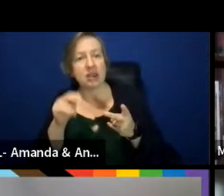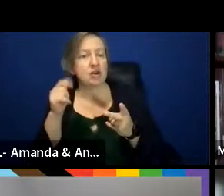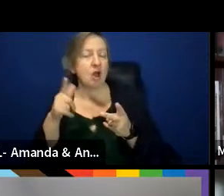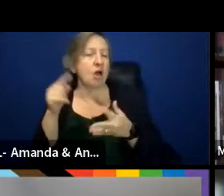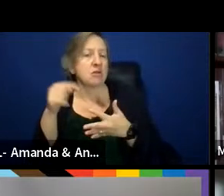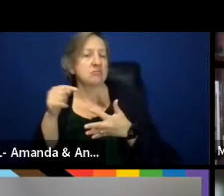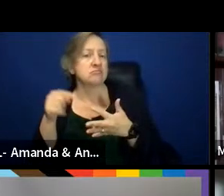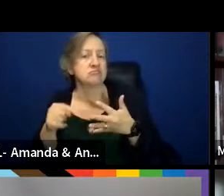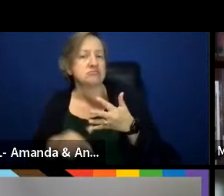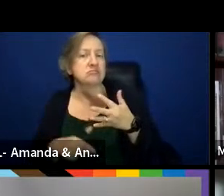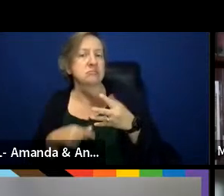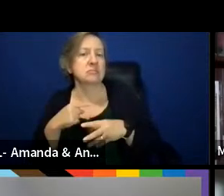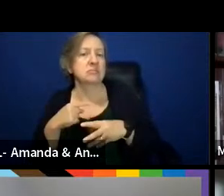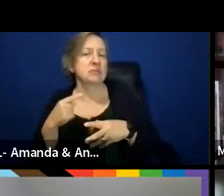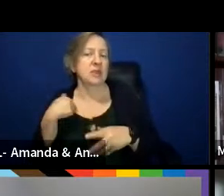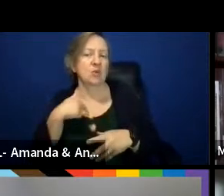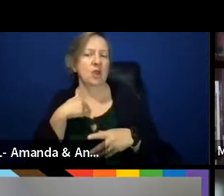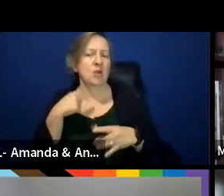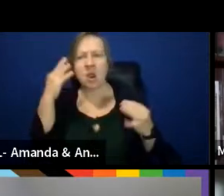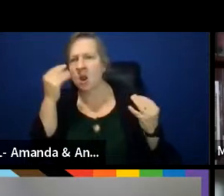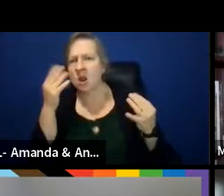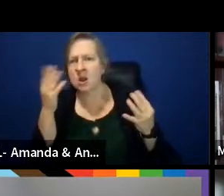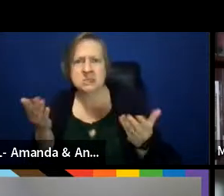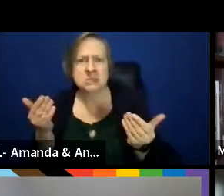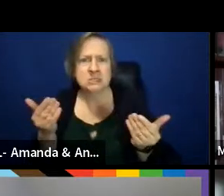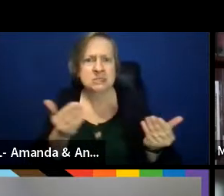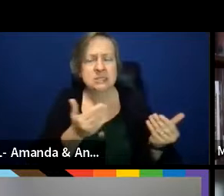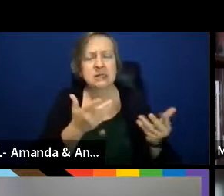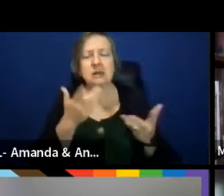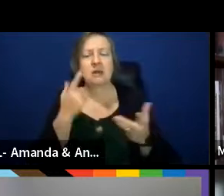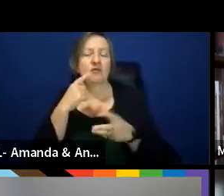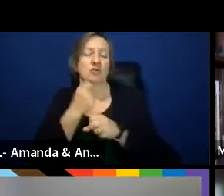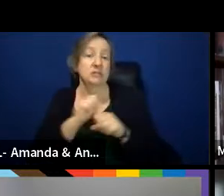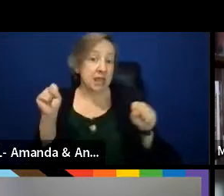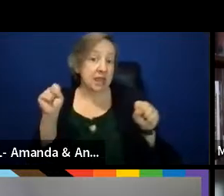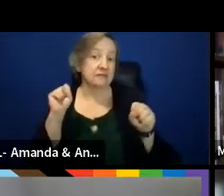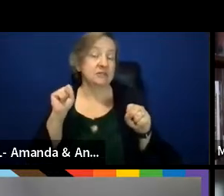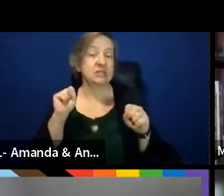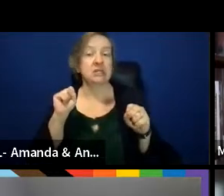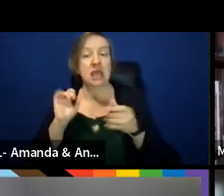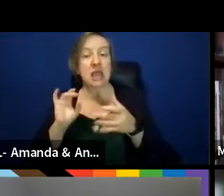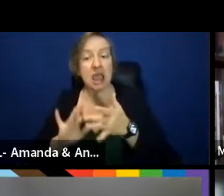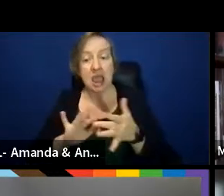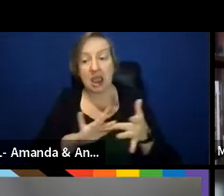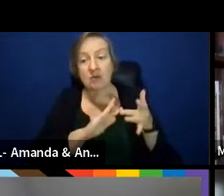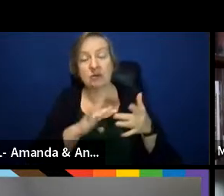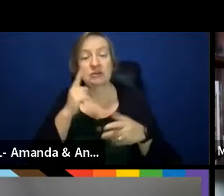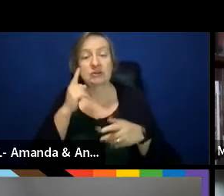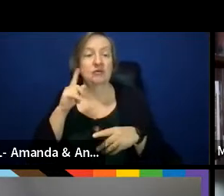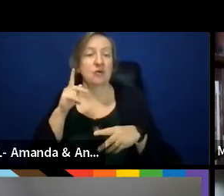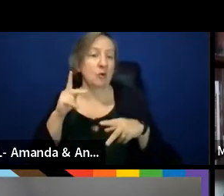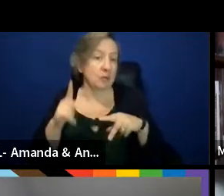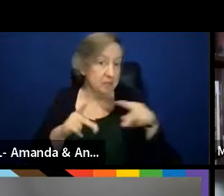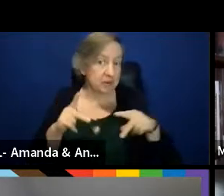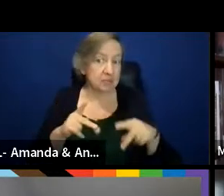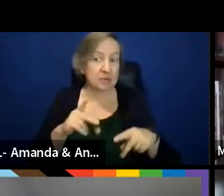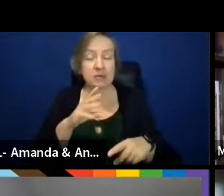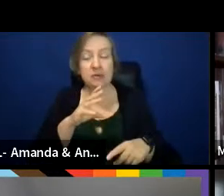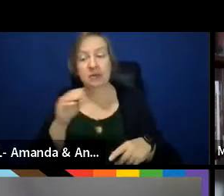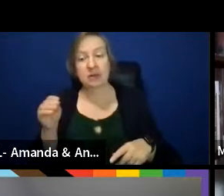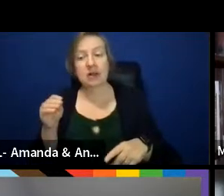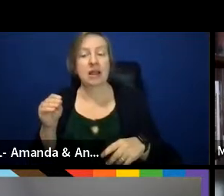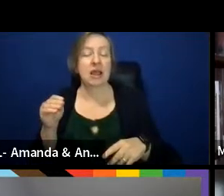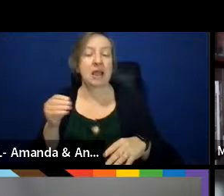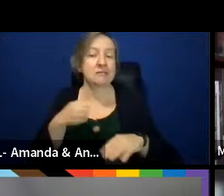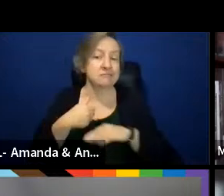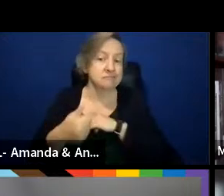were really kind of clamoring for in terms of safety, average trips for both people and